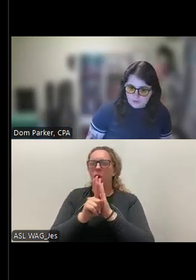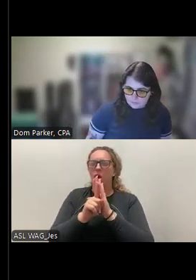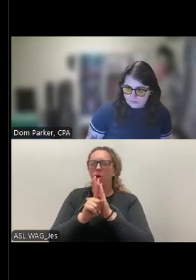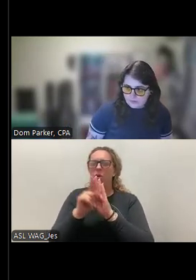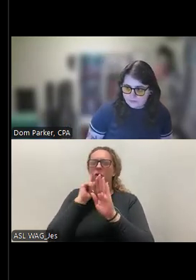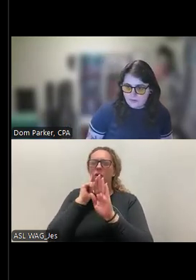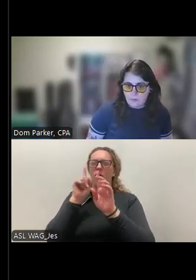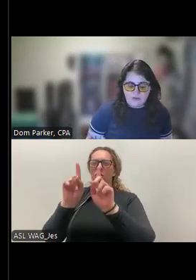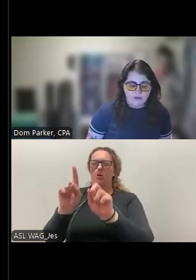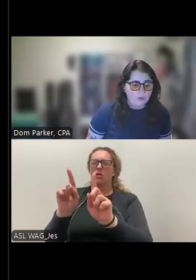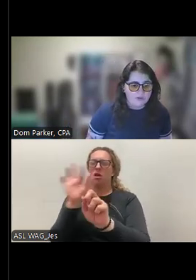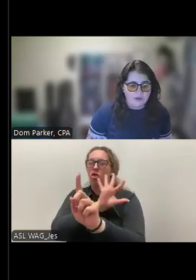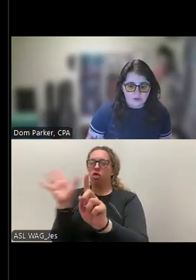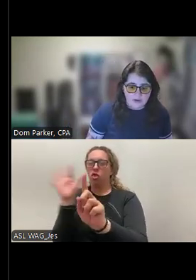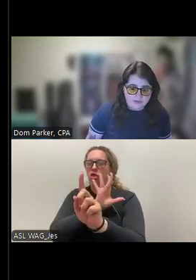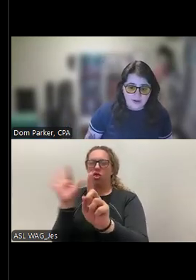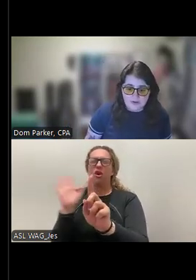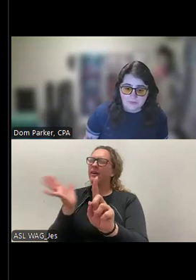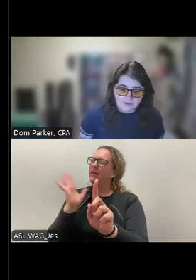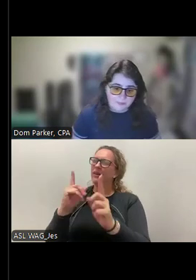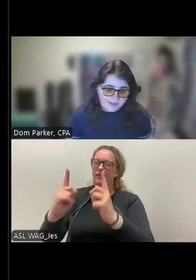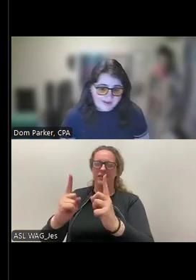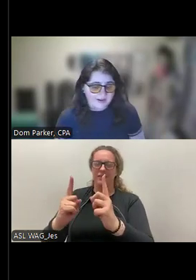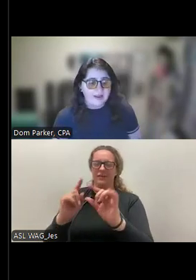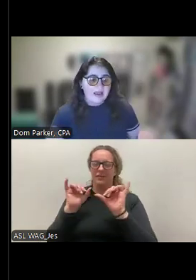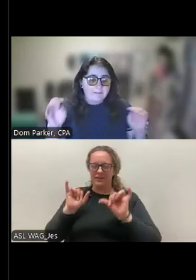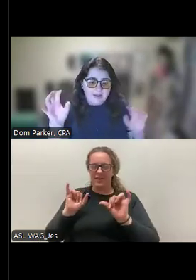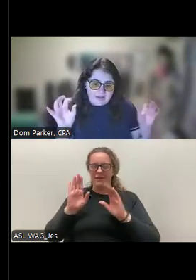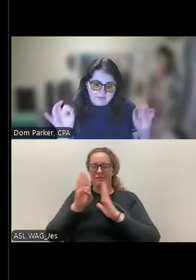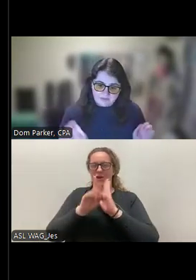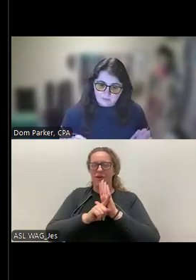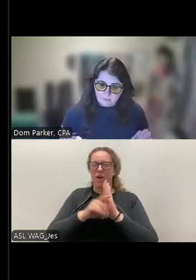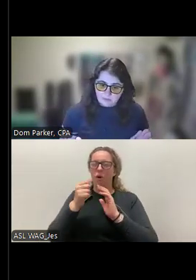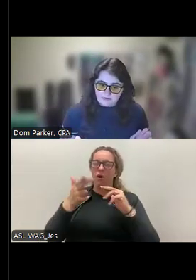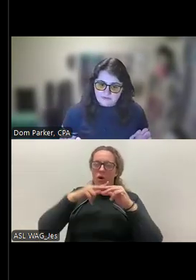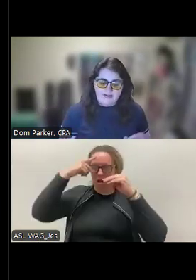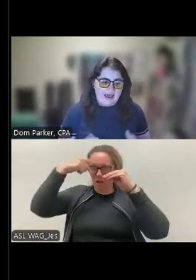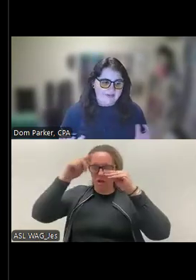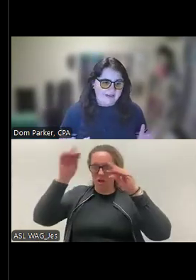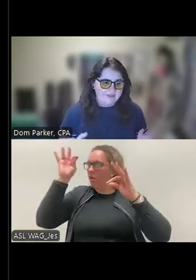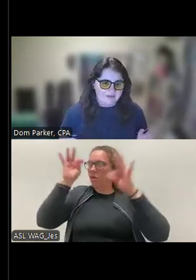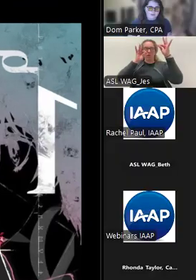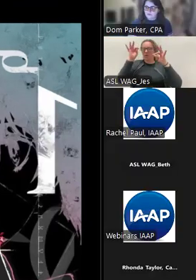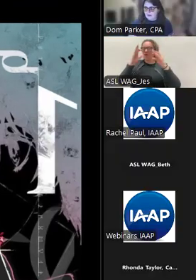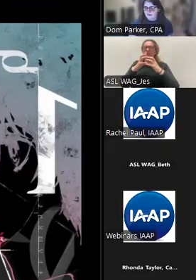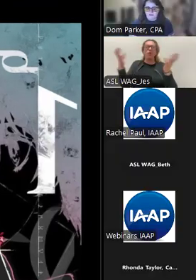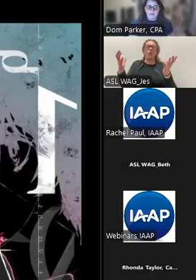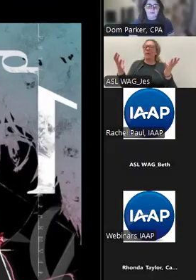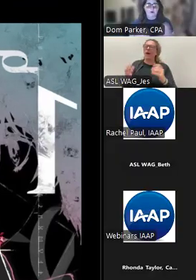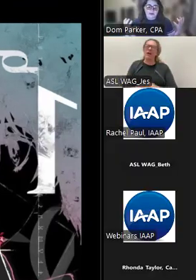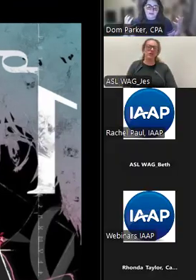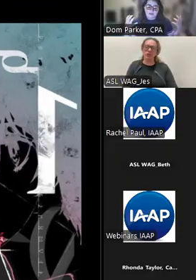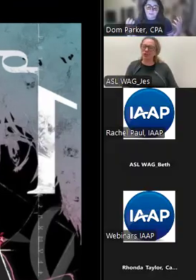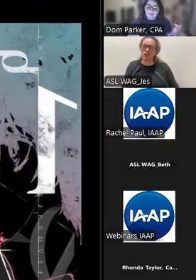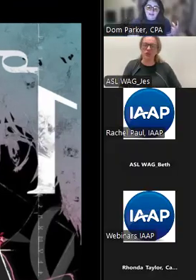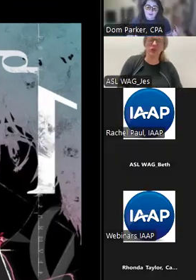cognitive load. So we don't want to increase the cognitive load of a player by having these little movements and having these little distractions when there's